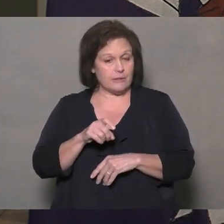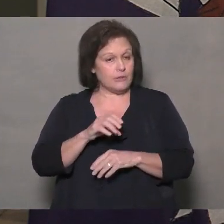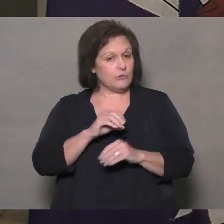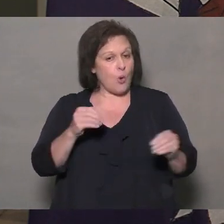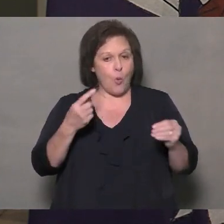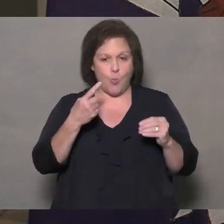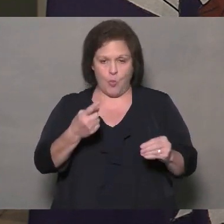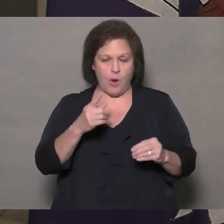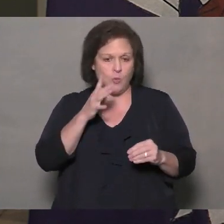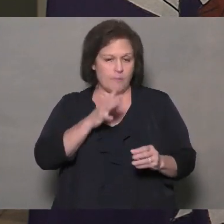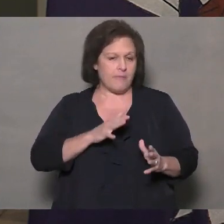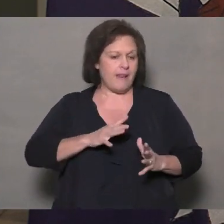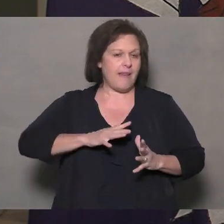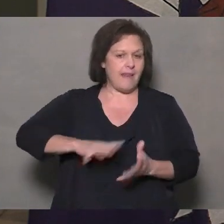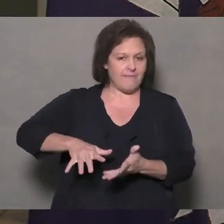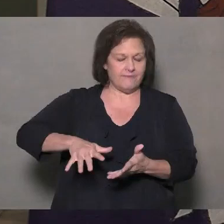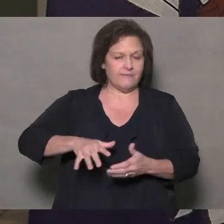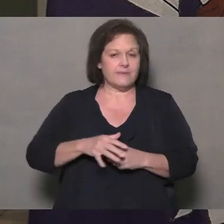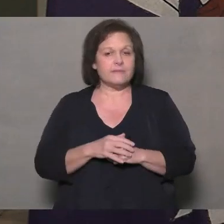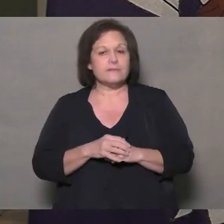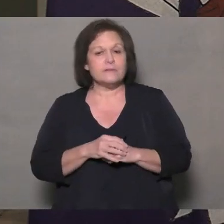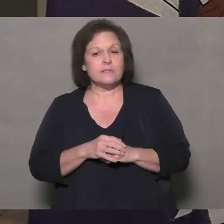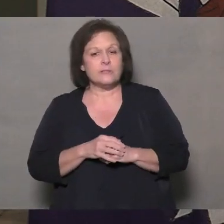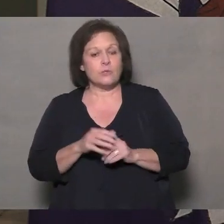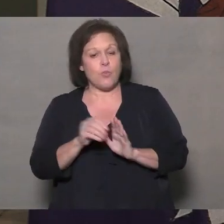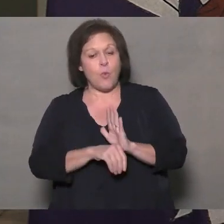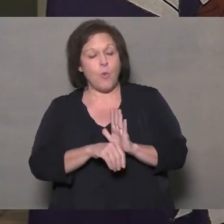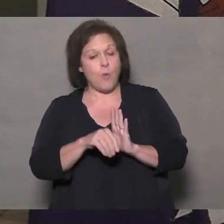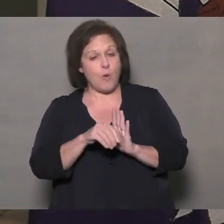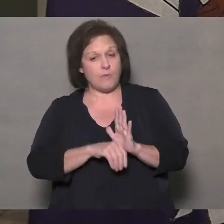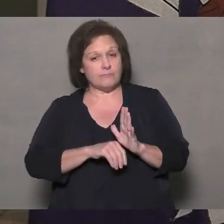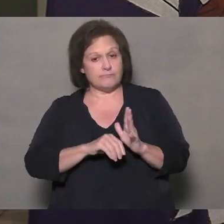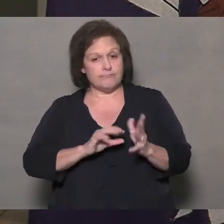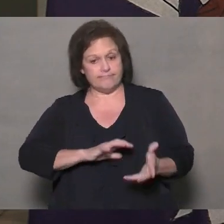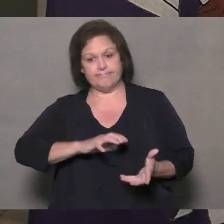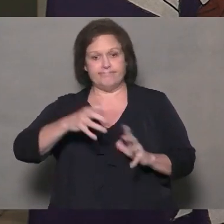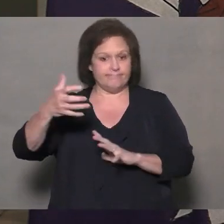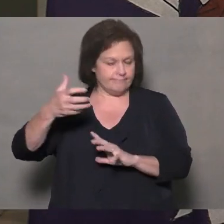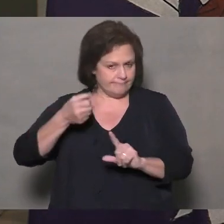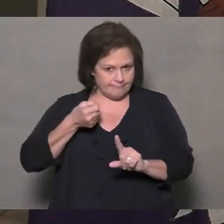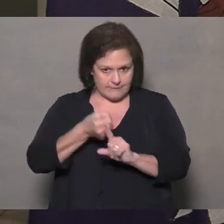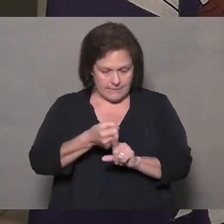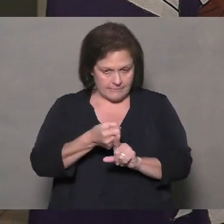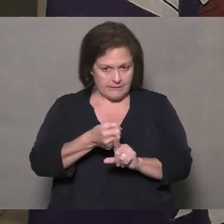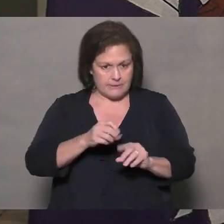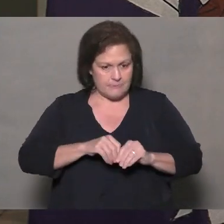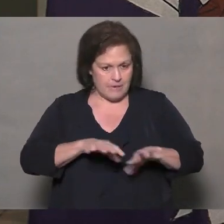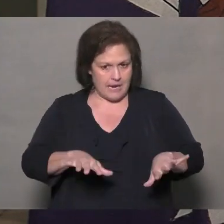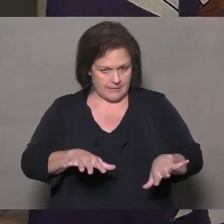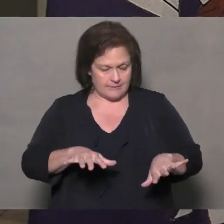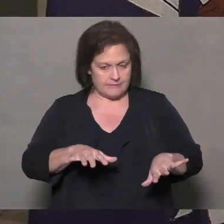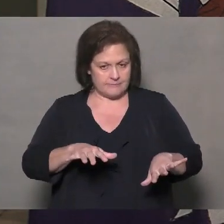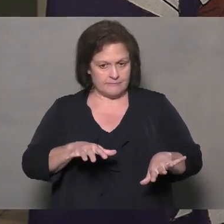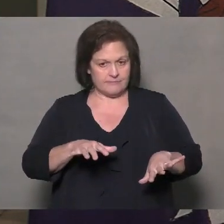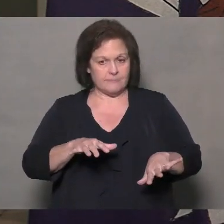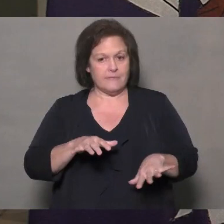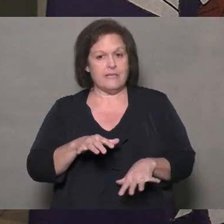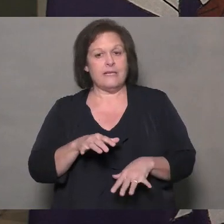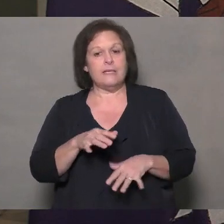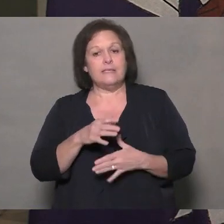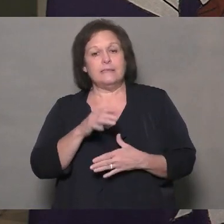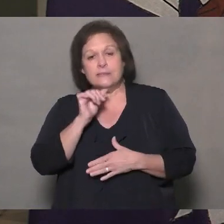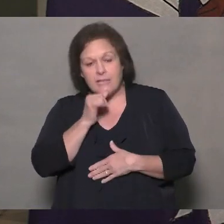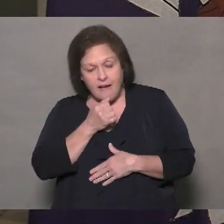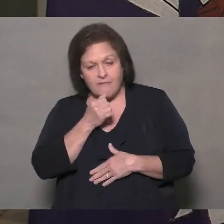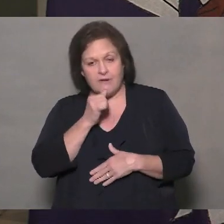behind. New Orleans was disproportionately impacted by this pandemic on the front end, and